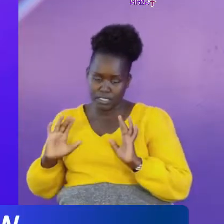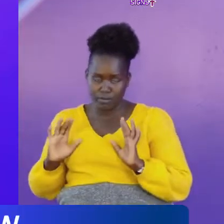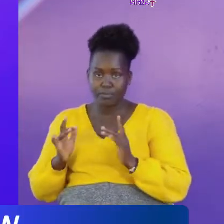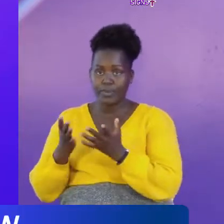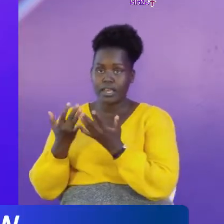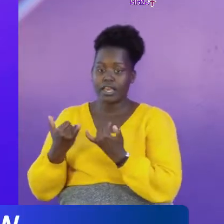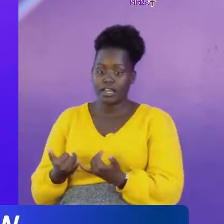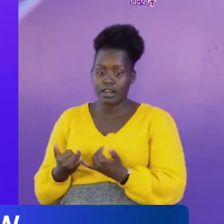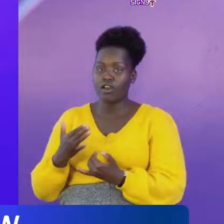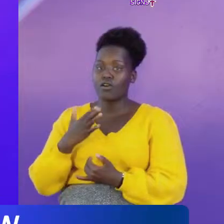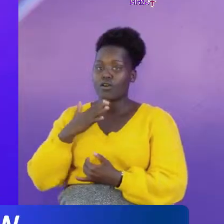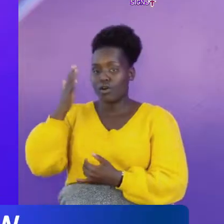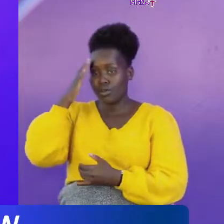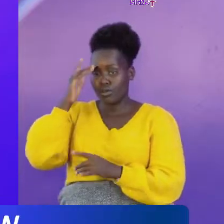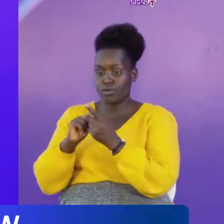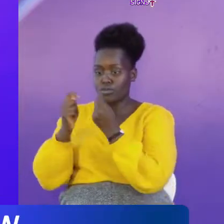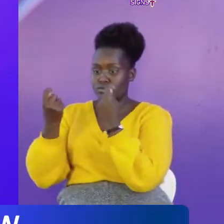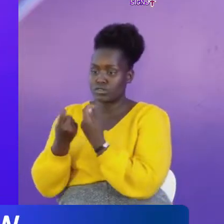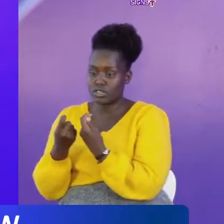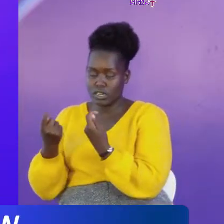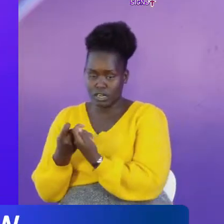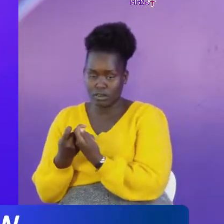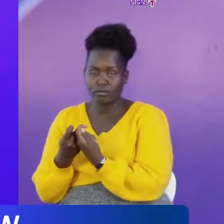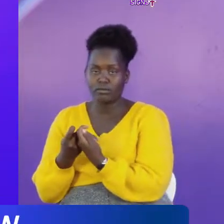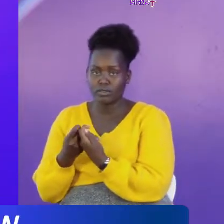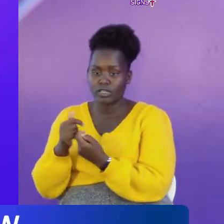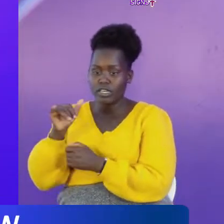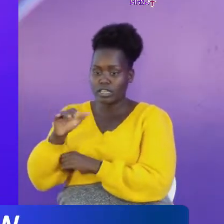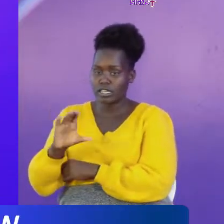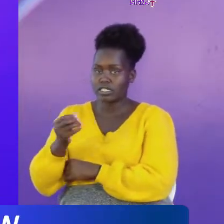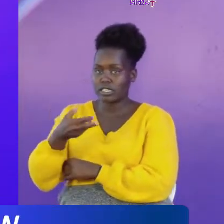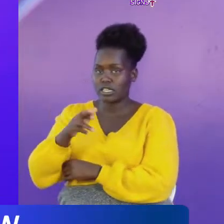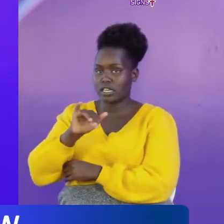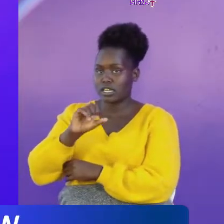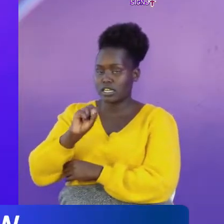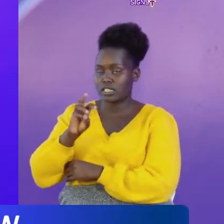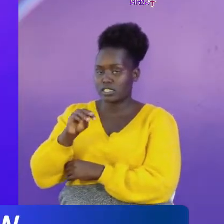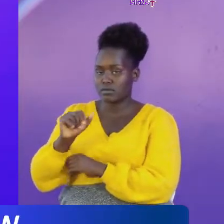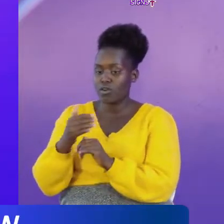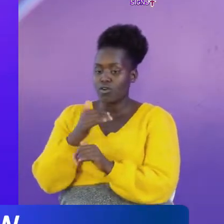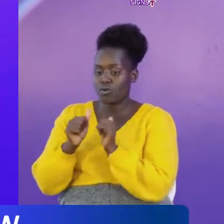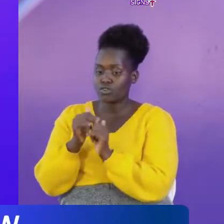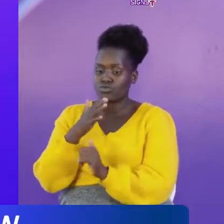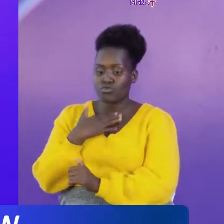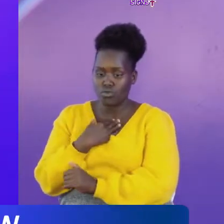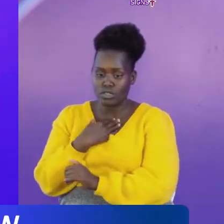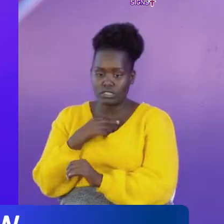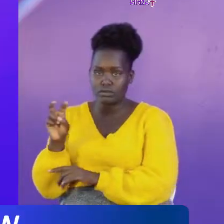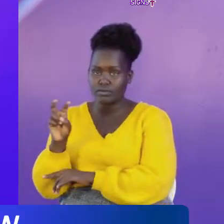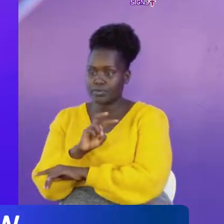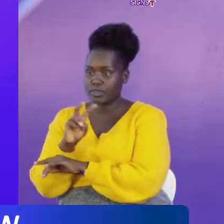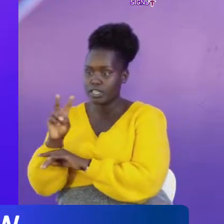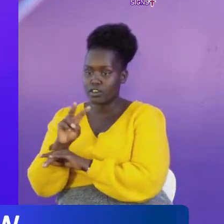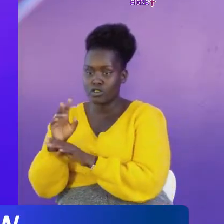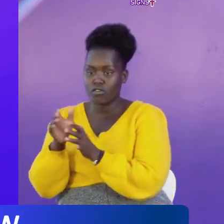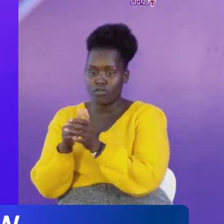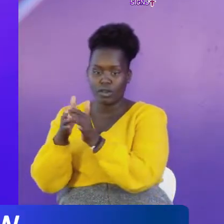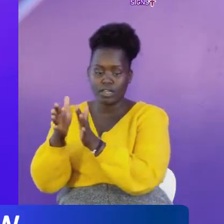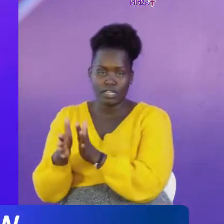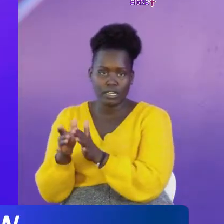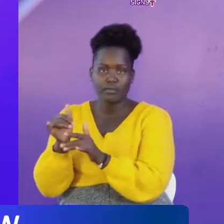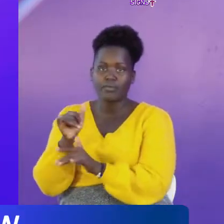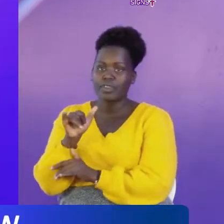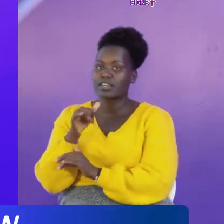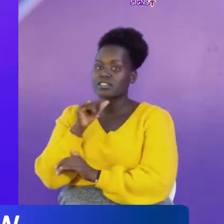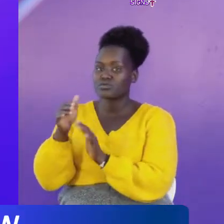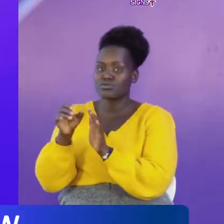now we know our tribes are not going to be the savior. That charisma you're looking and you know, looks of a leader, and that's not leadership.